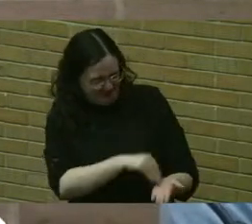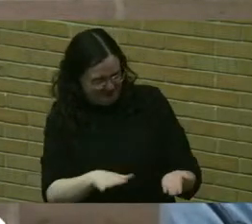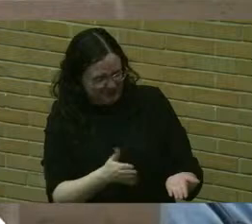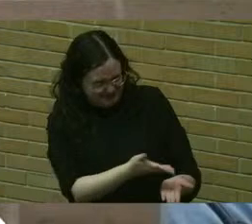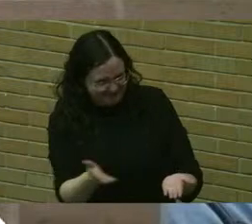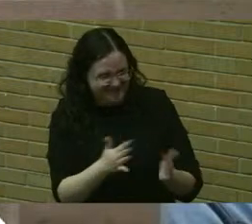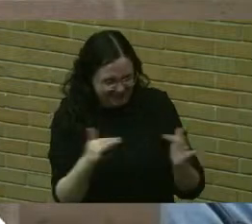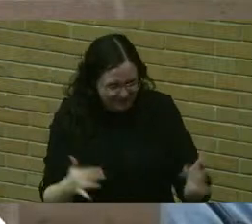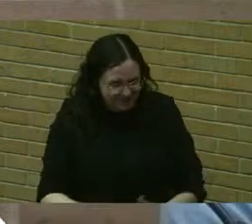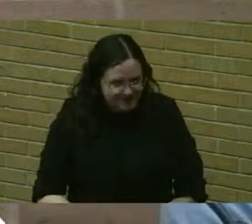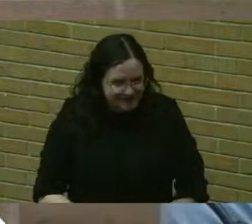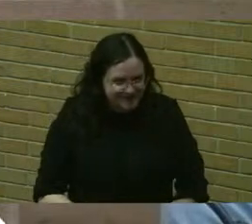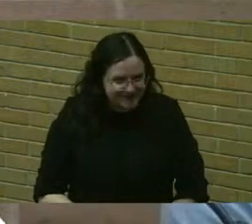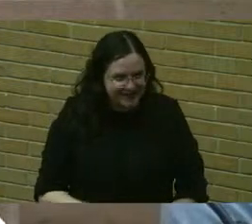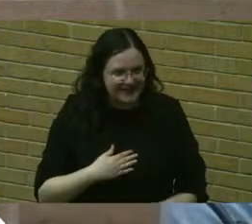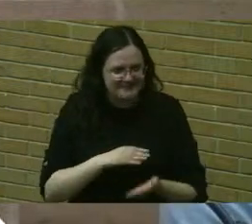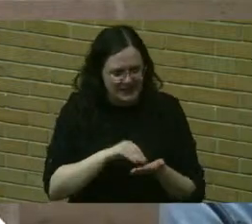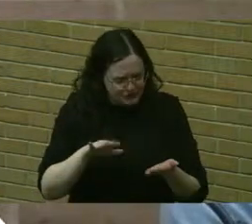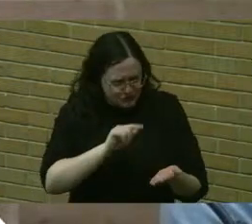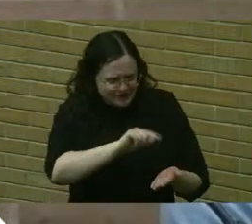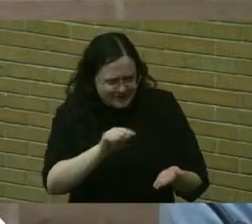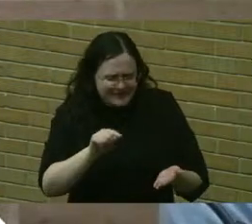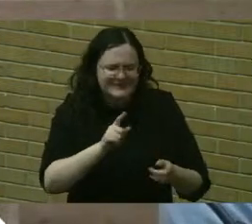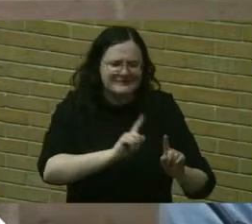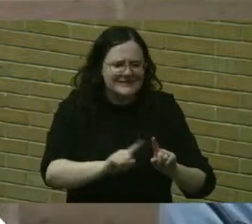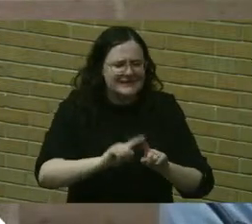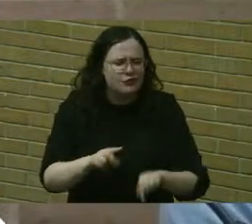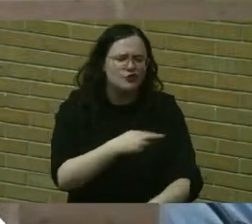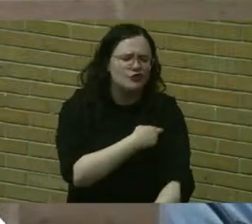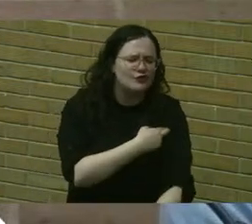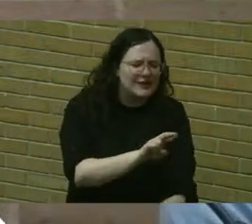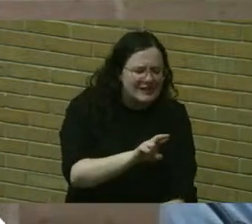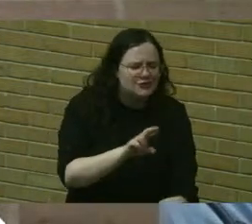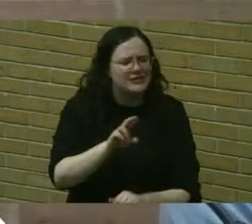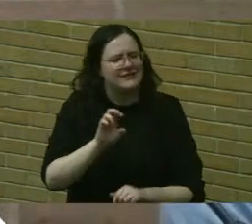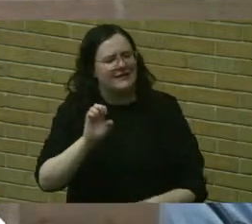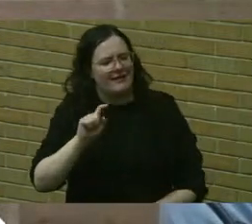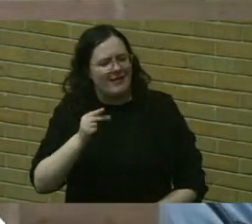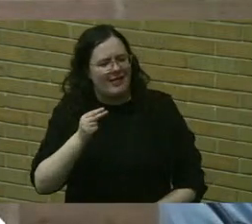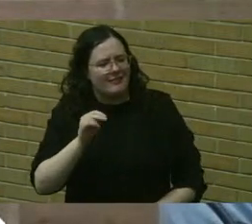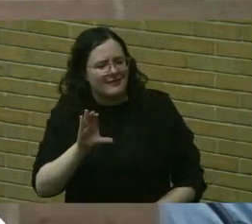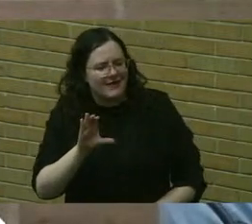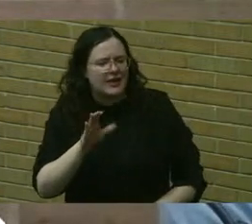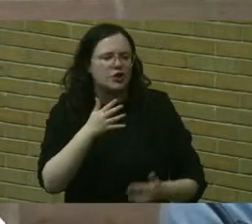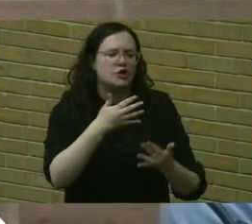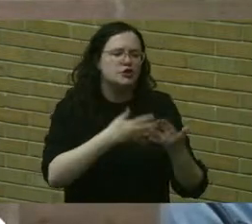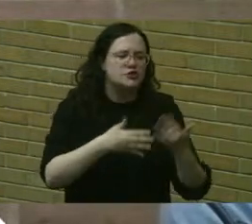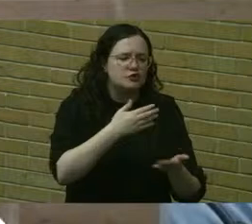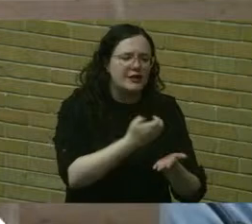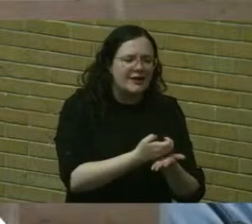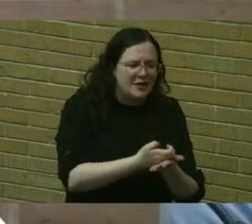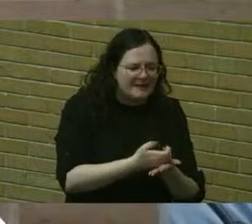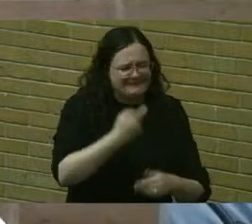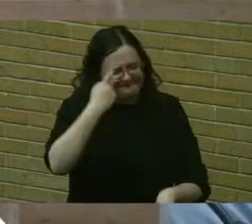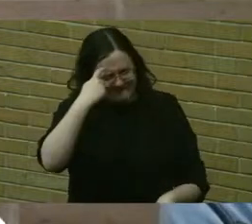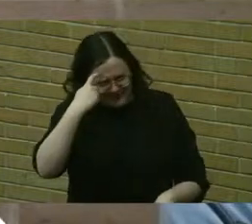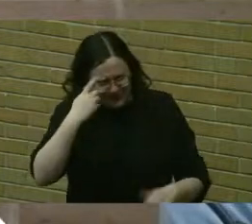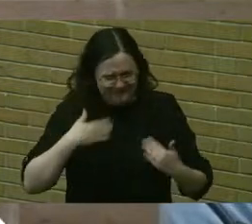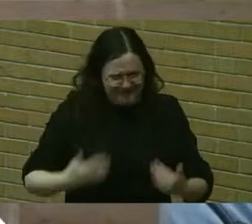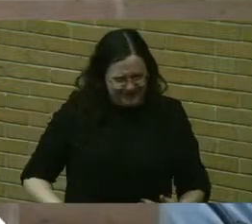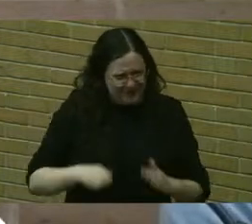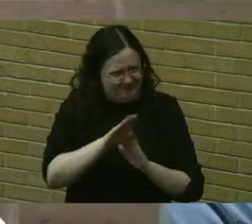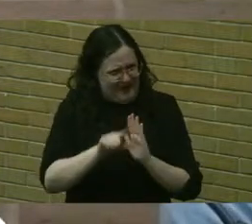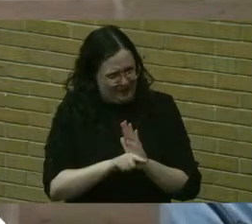My students, who come from various religious, ethnic, socioeconomic, mental, physical, and intellectual backgrounds,